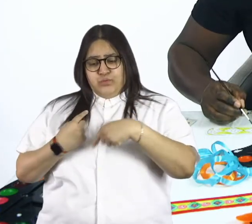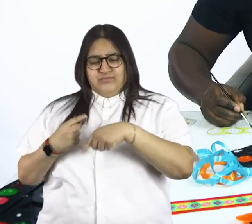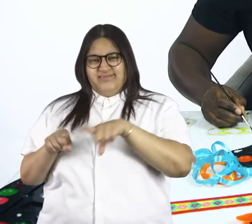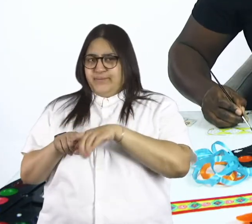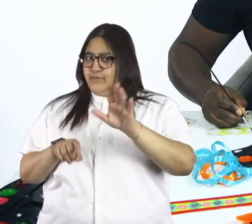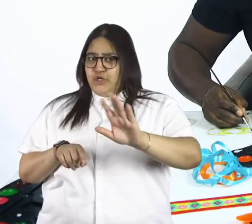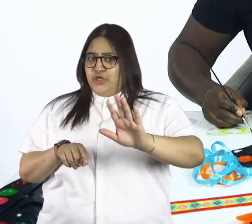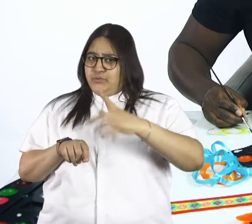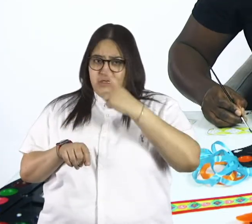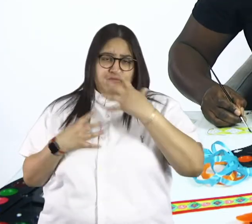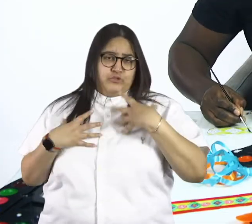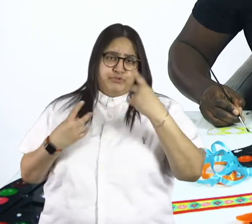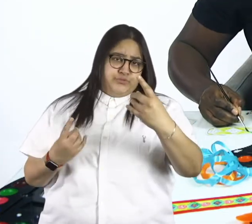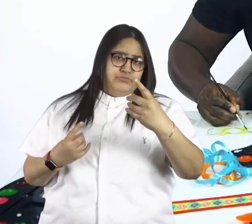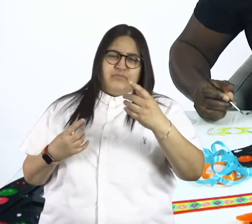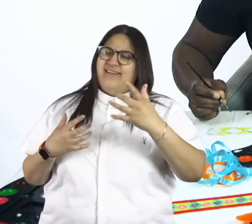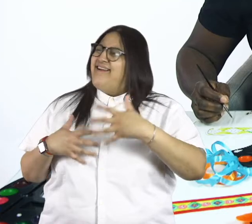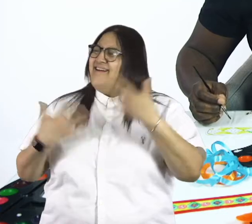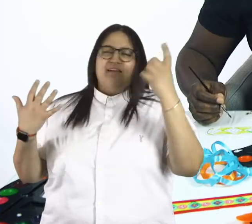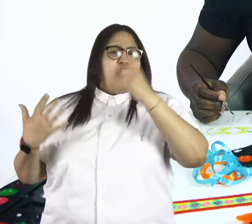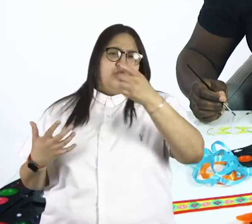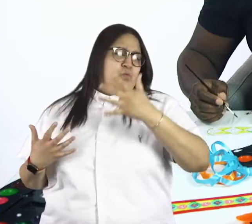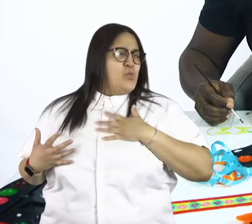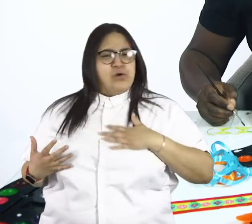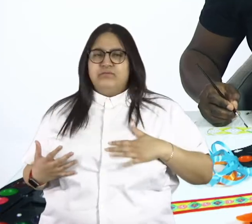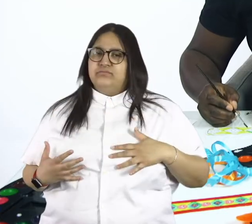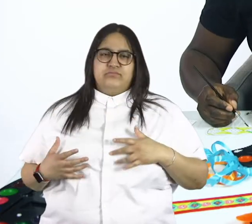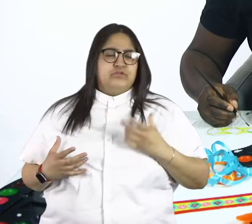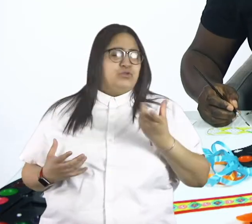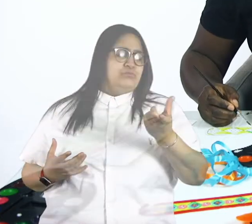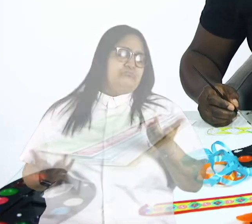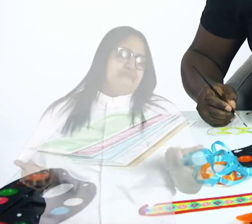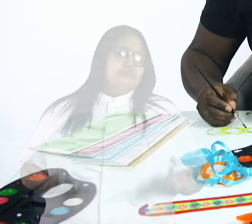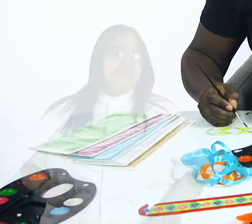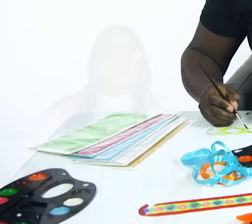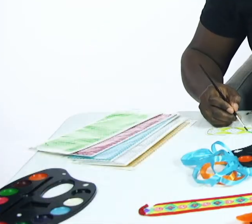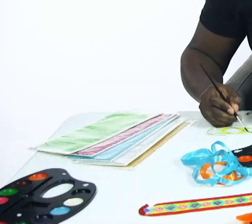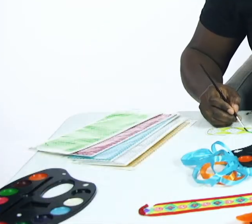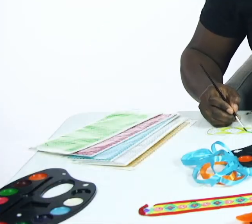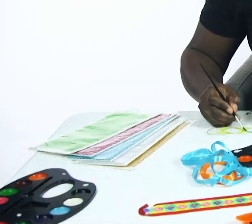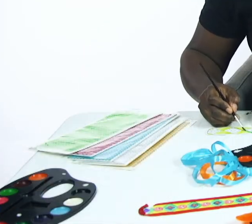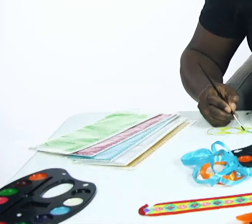You're free to use any colors that you choose to use, sorry.